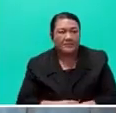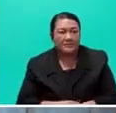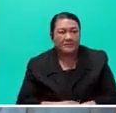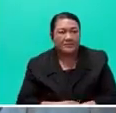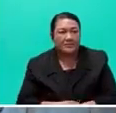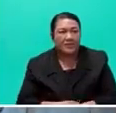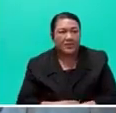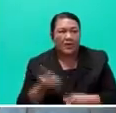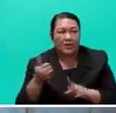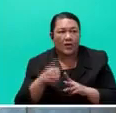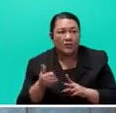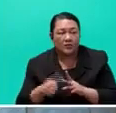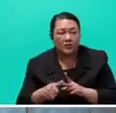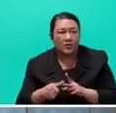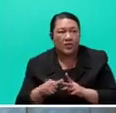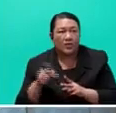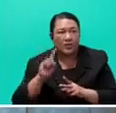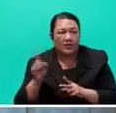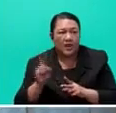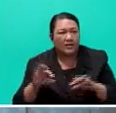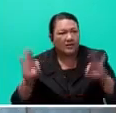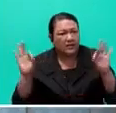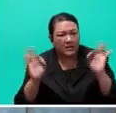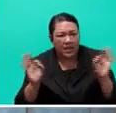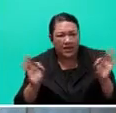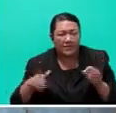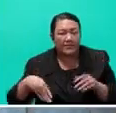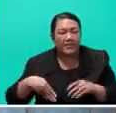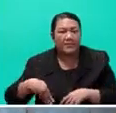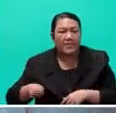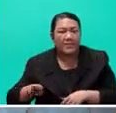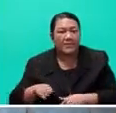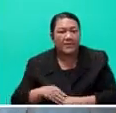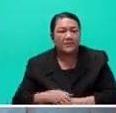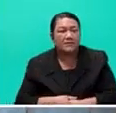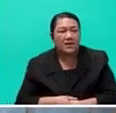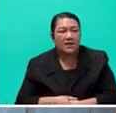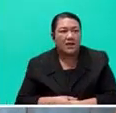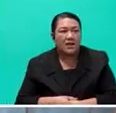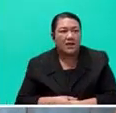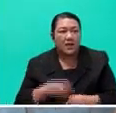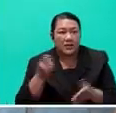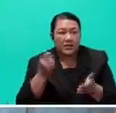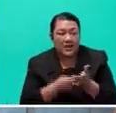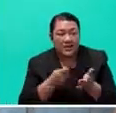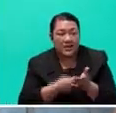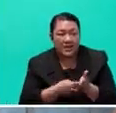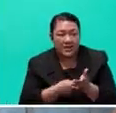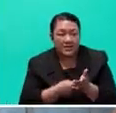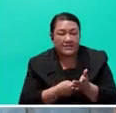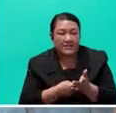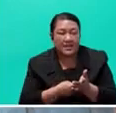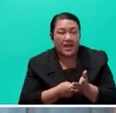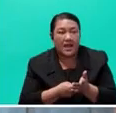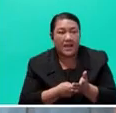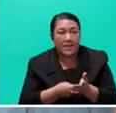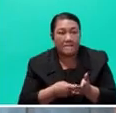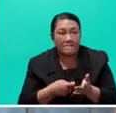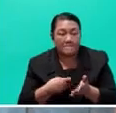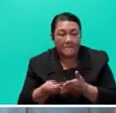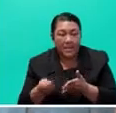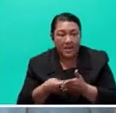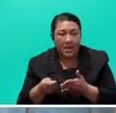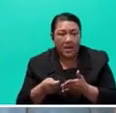And on top of that, none of the members are the taxpayers or the ratepayers of Levuka.